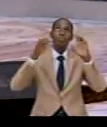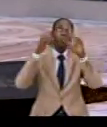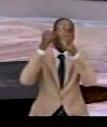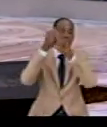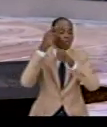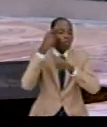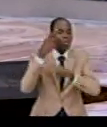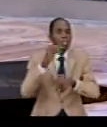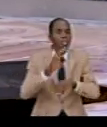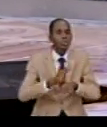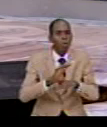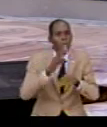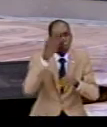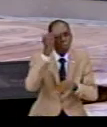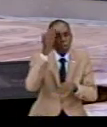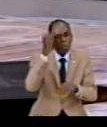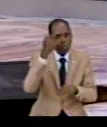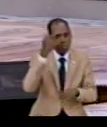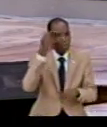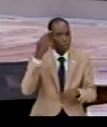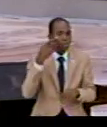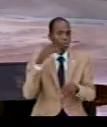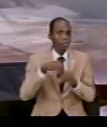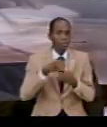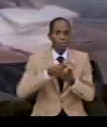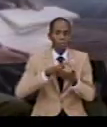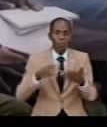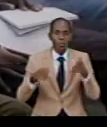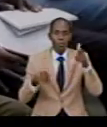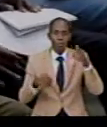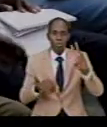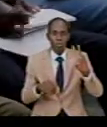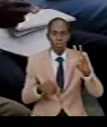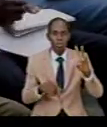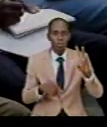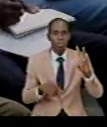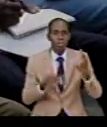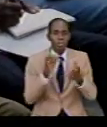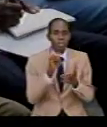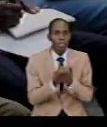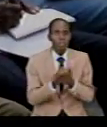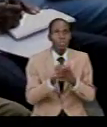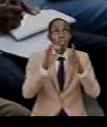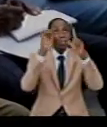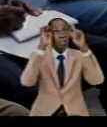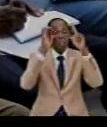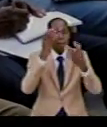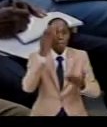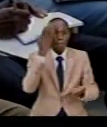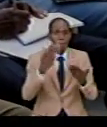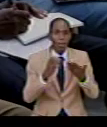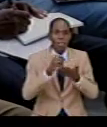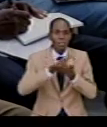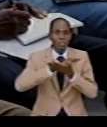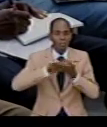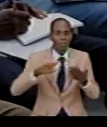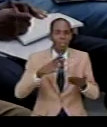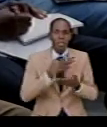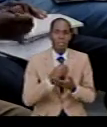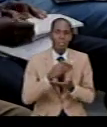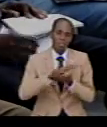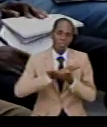church. Why? Verse 20 says that he might sanctify and cleanse